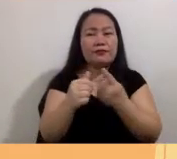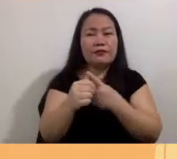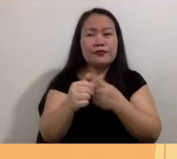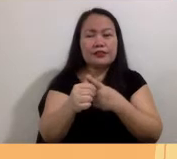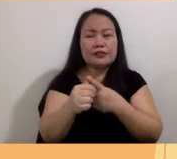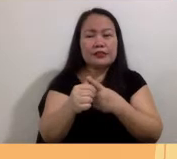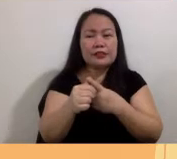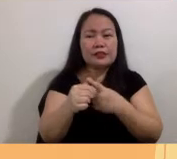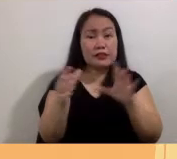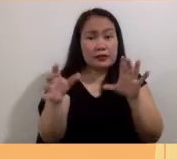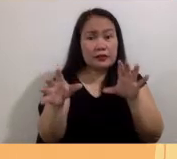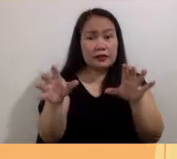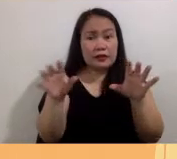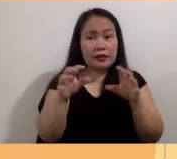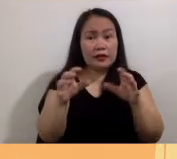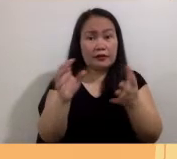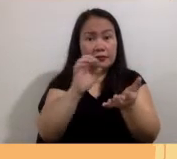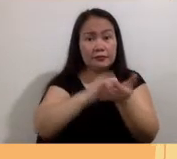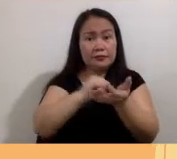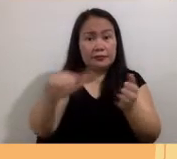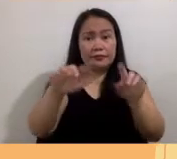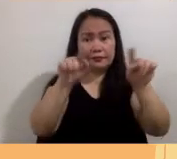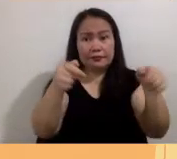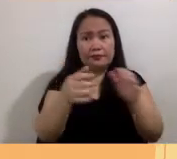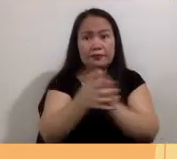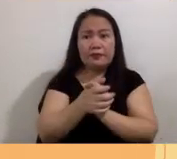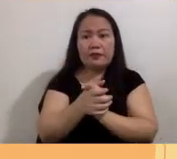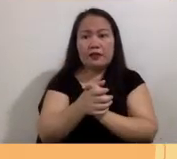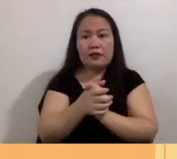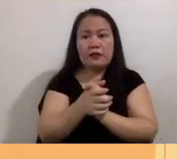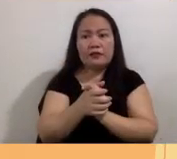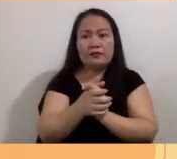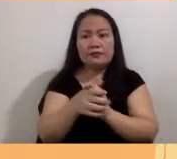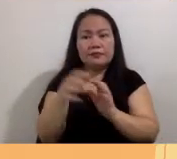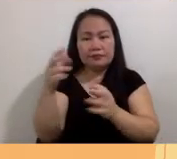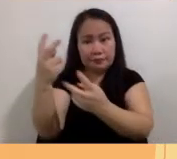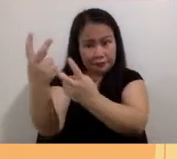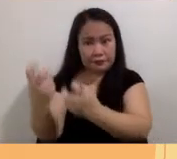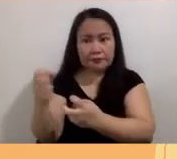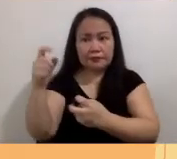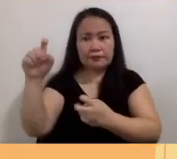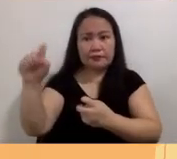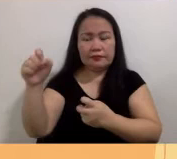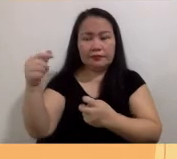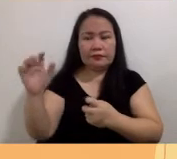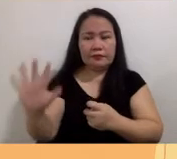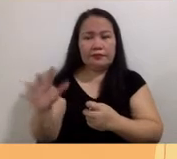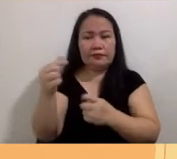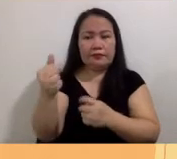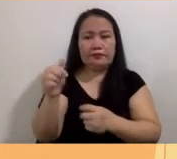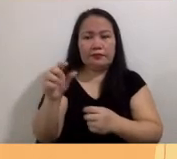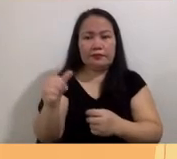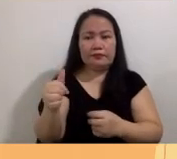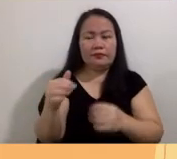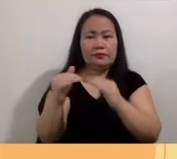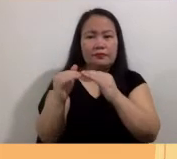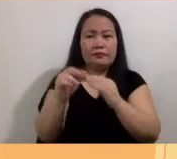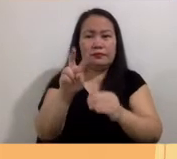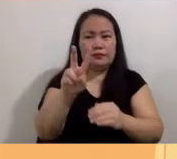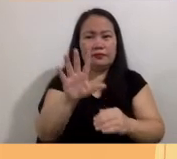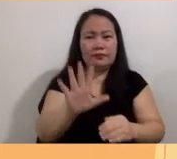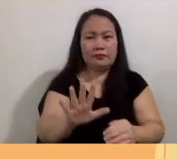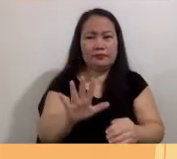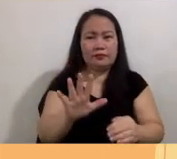muna natin itong parenthesis. So, we will have x over 5 plus 10 is equal to 2 times x, that is 2x, and